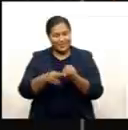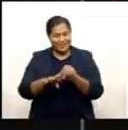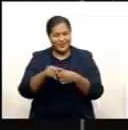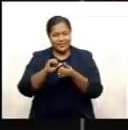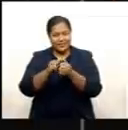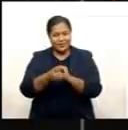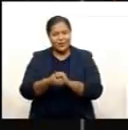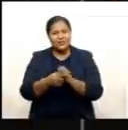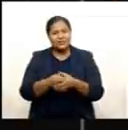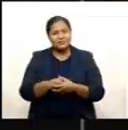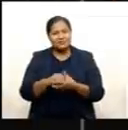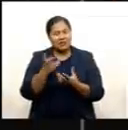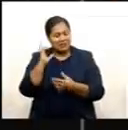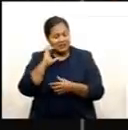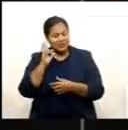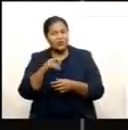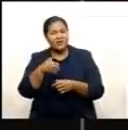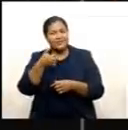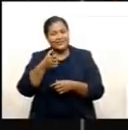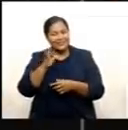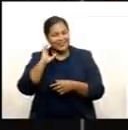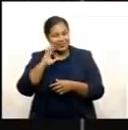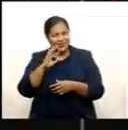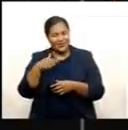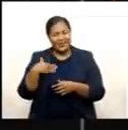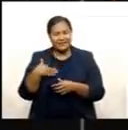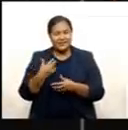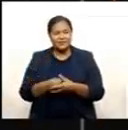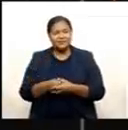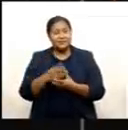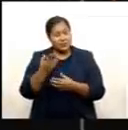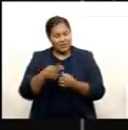news and sports and listen to our 6 radio stations live.